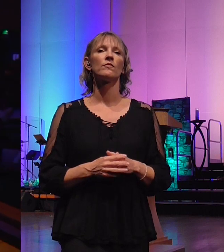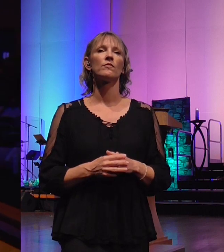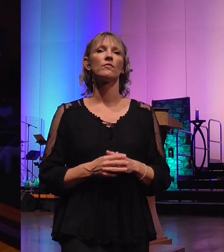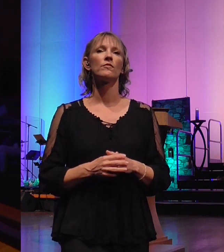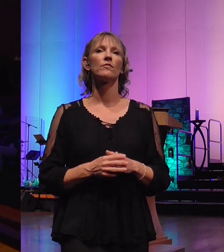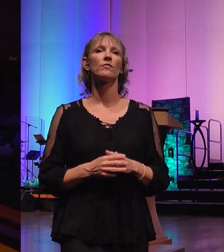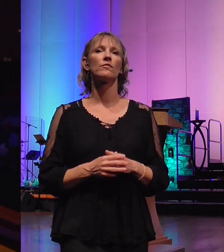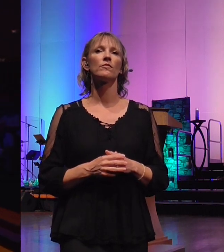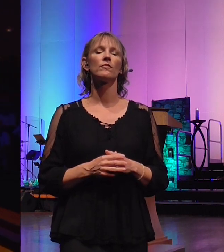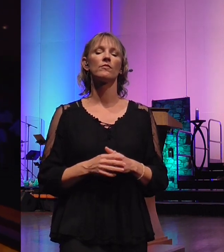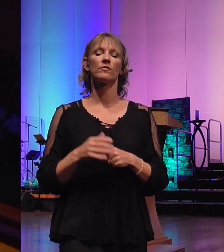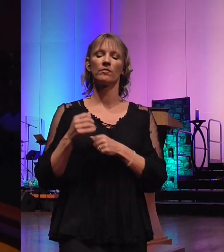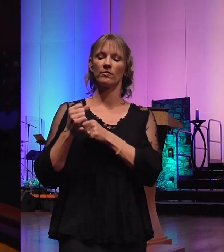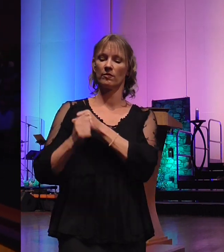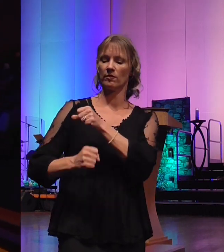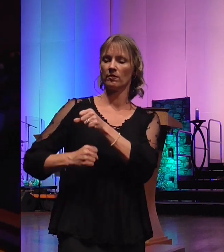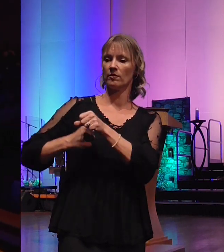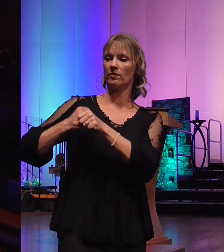Years